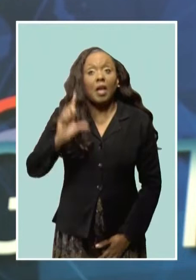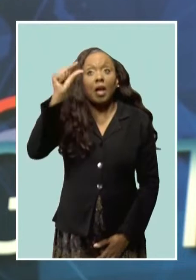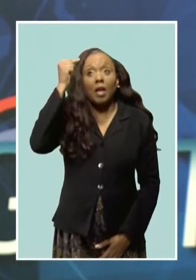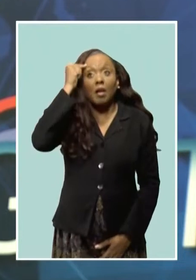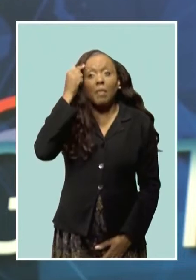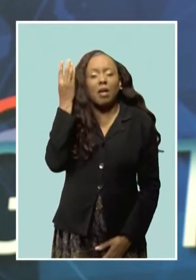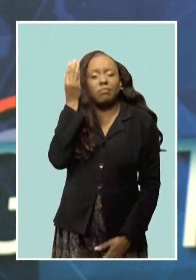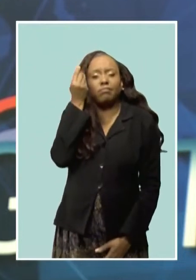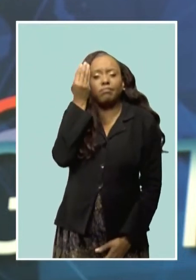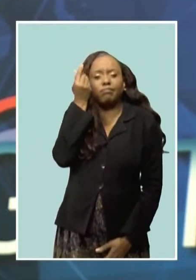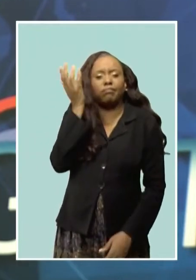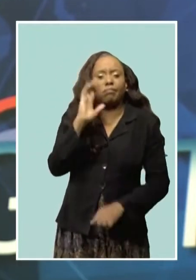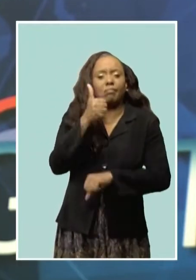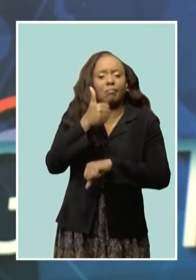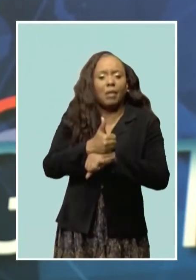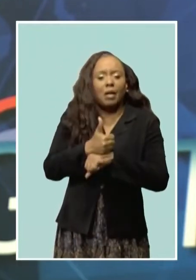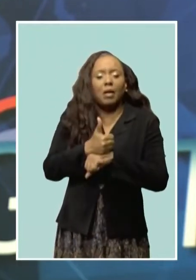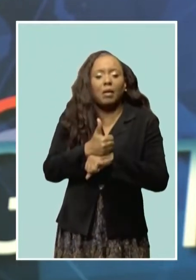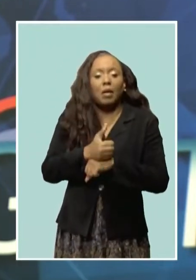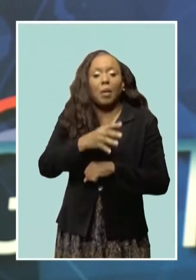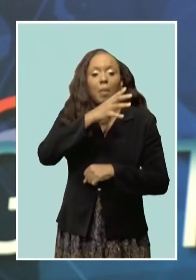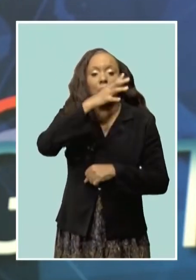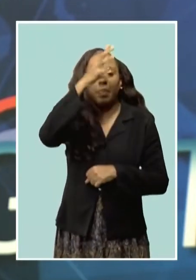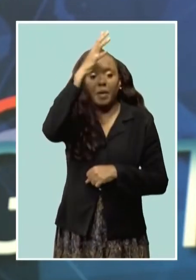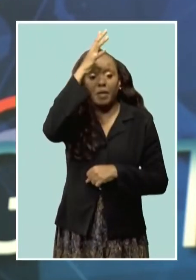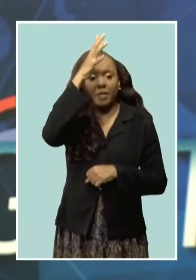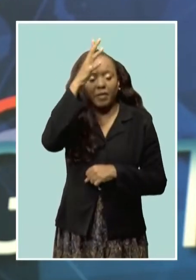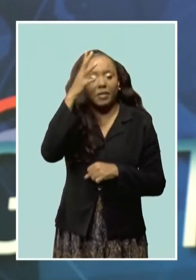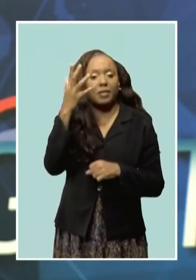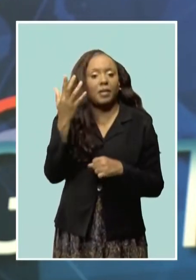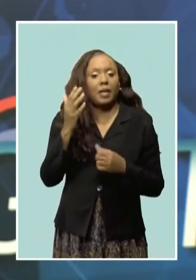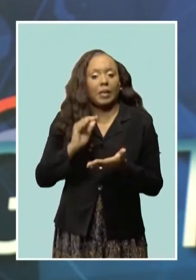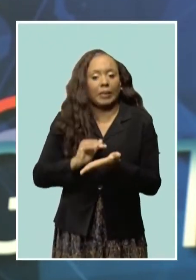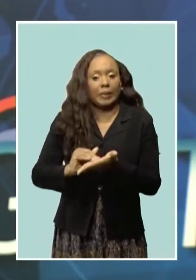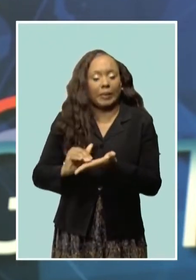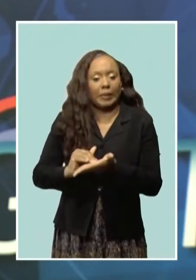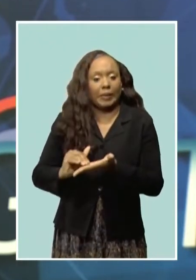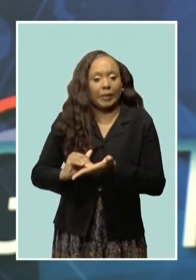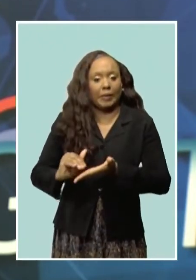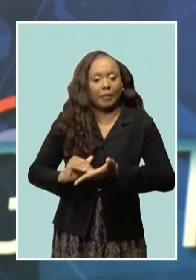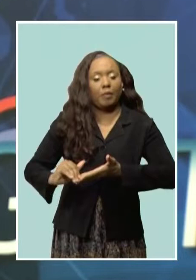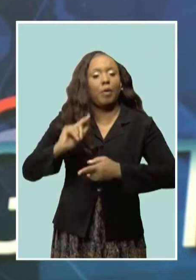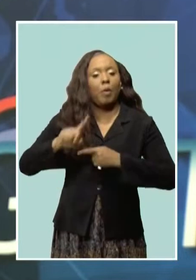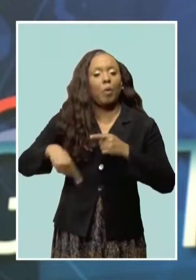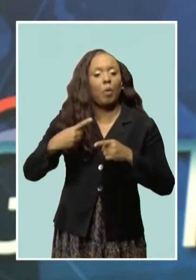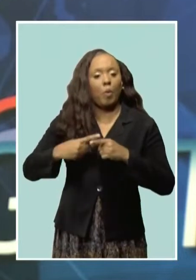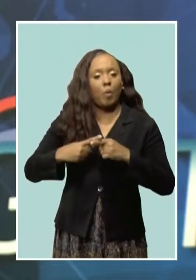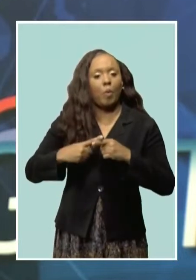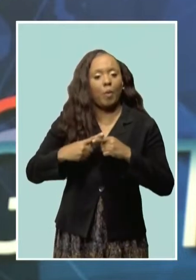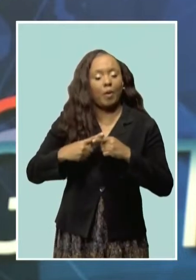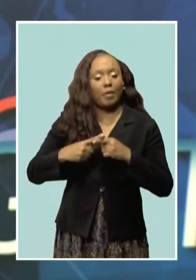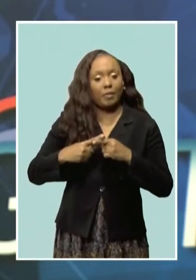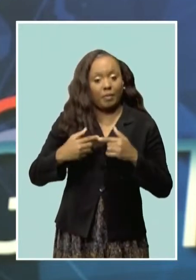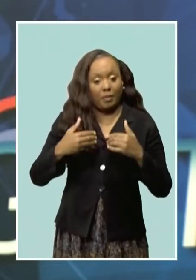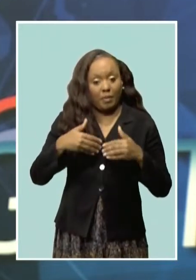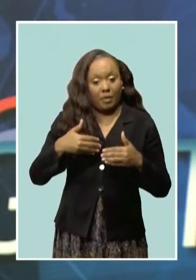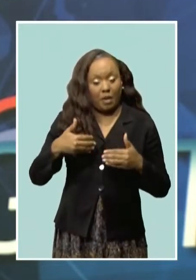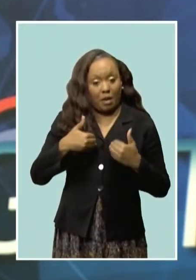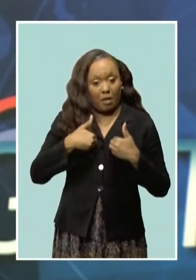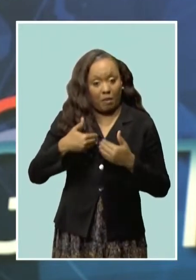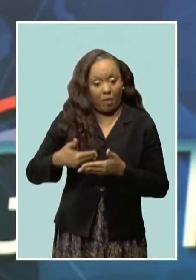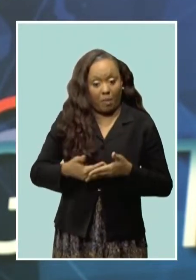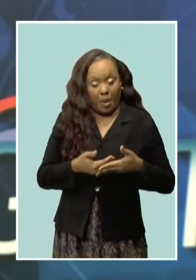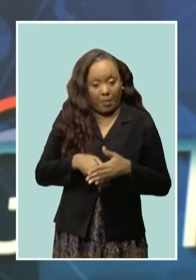Government is considering establishing parental leave to allow both parents to split time off to care for their child.